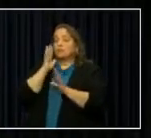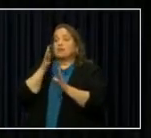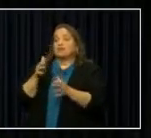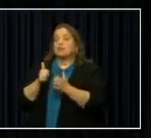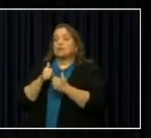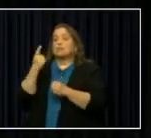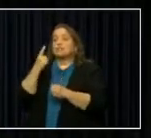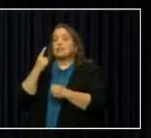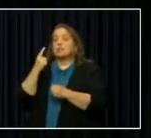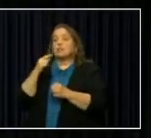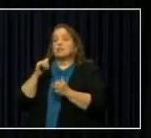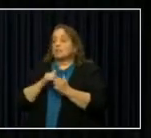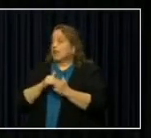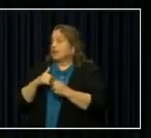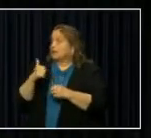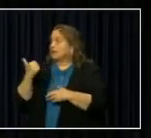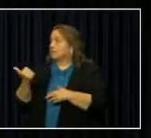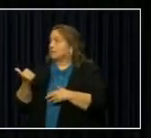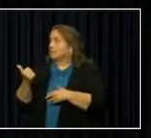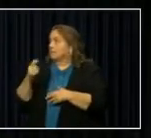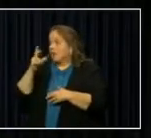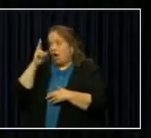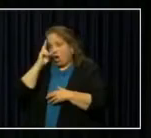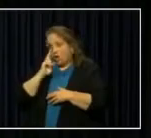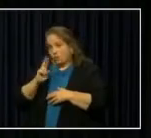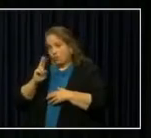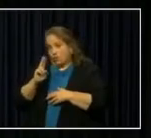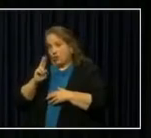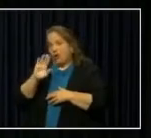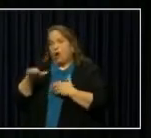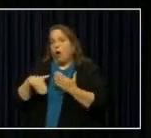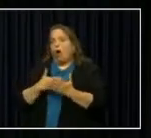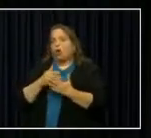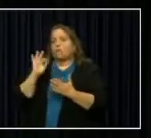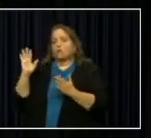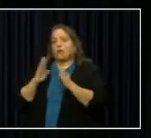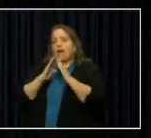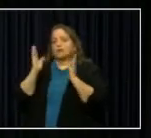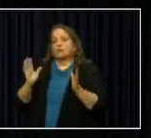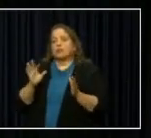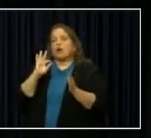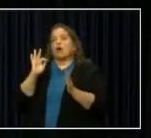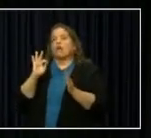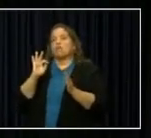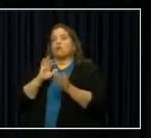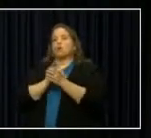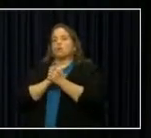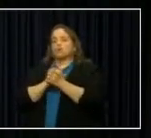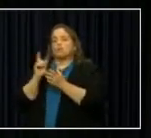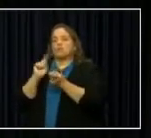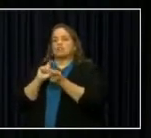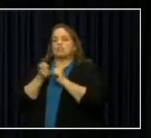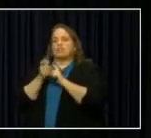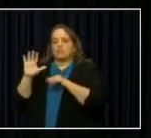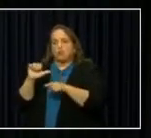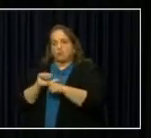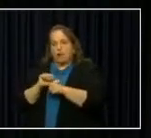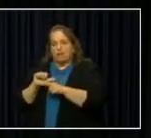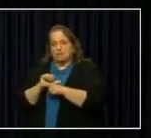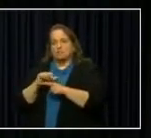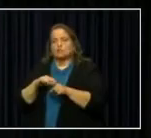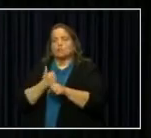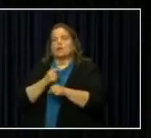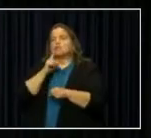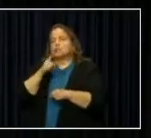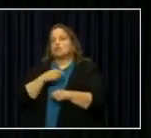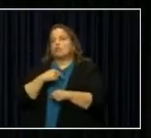you with something the Owensboro Times did, honoring all of their houses of worship that have changed their practices to make